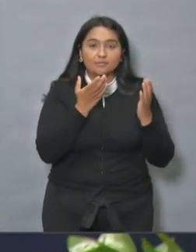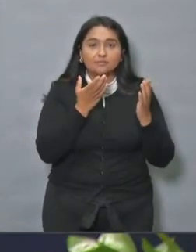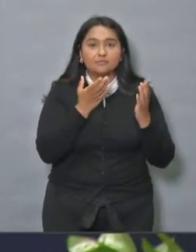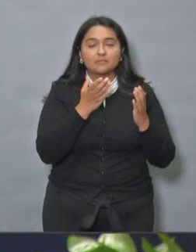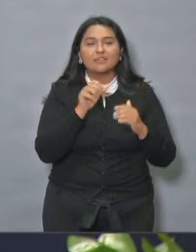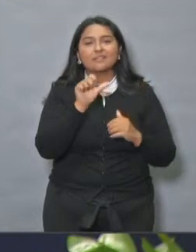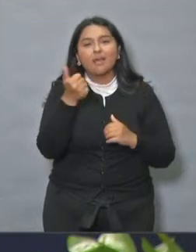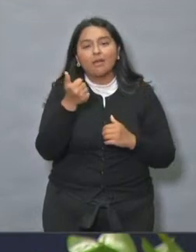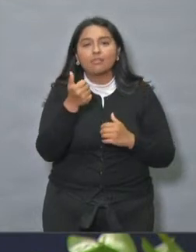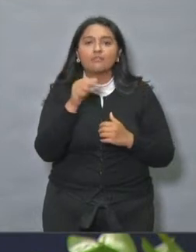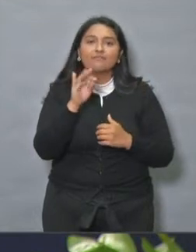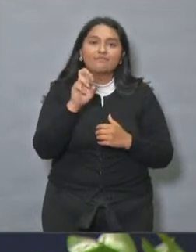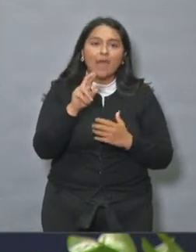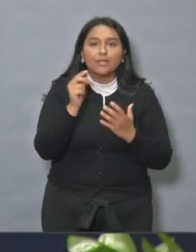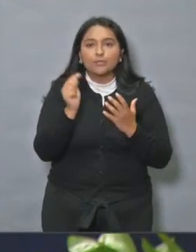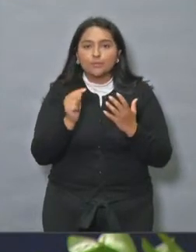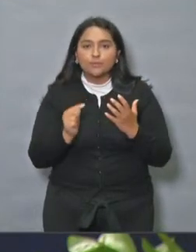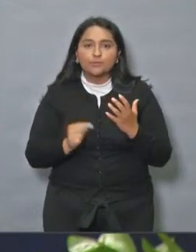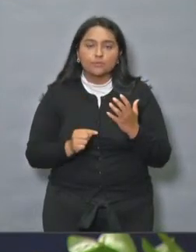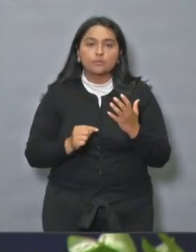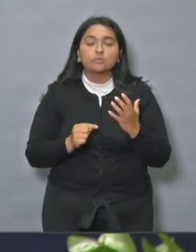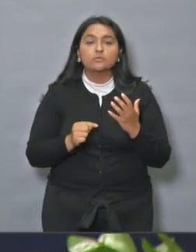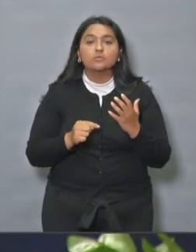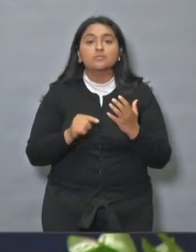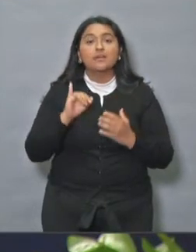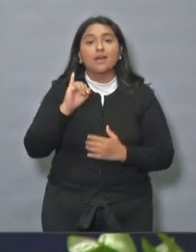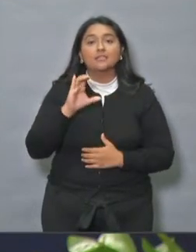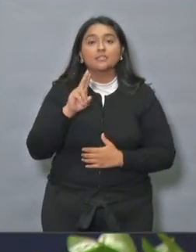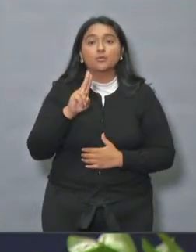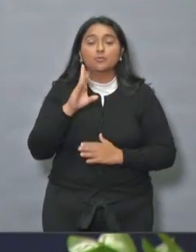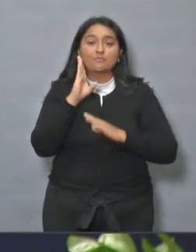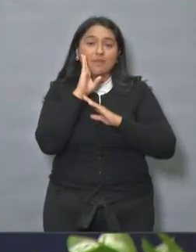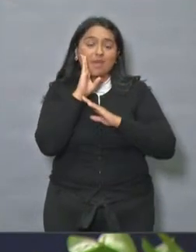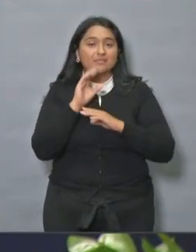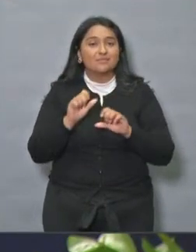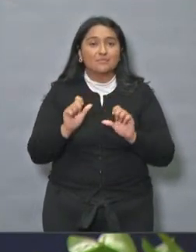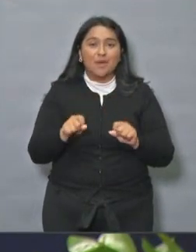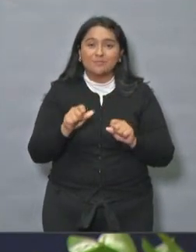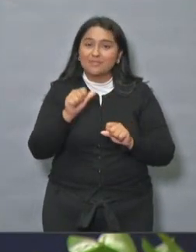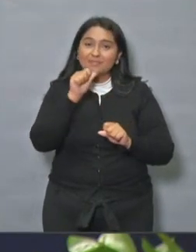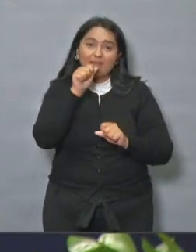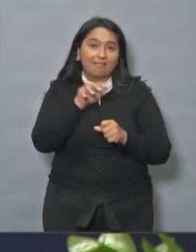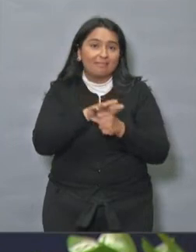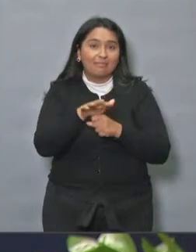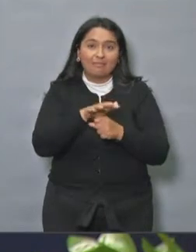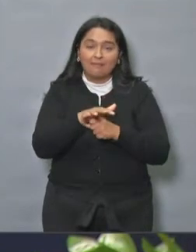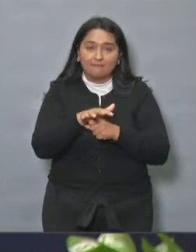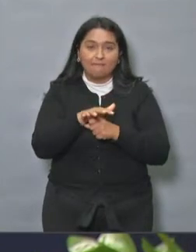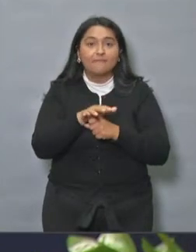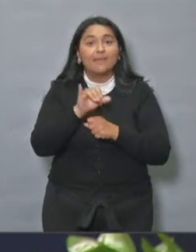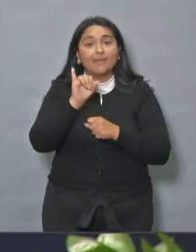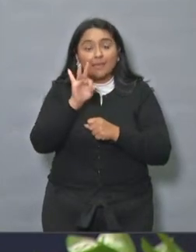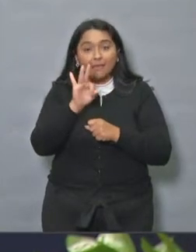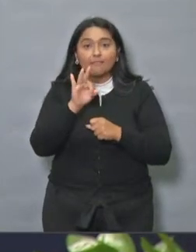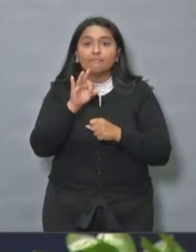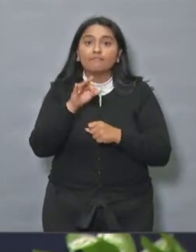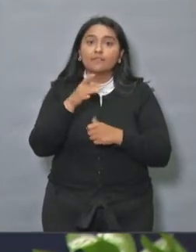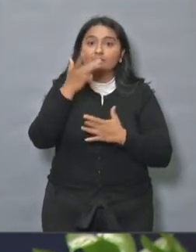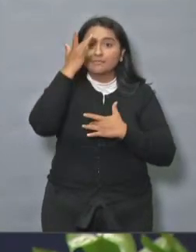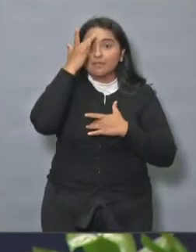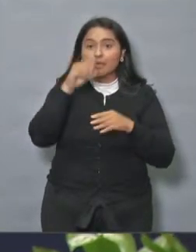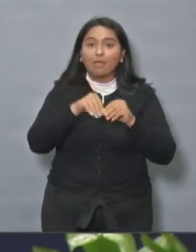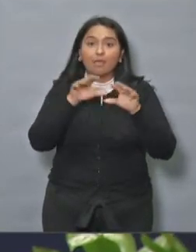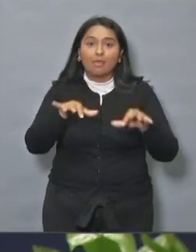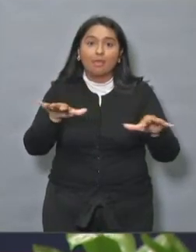other factors, the number of available ICU beds could become inadequate if the transmission increases substantially in the